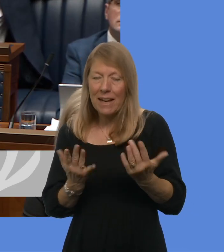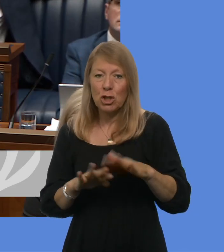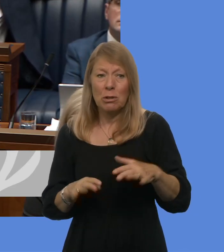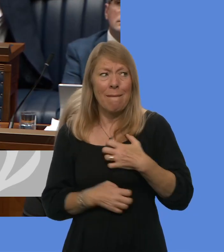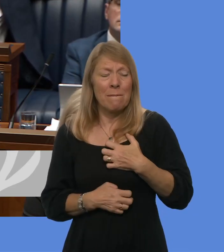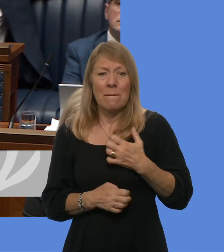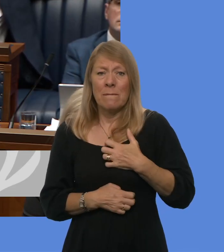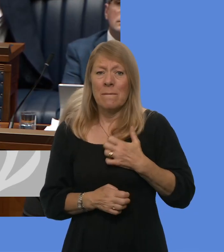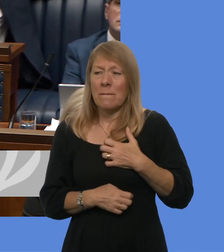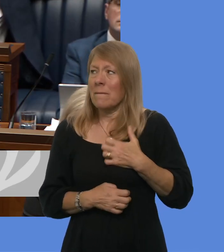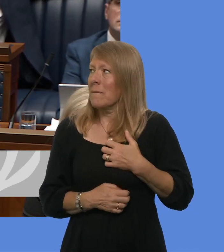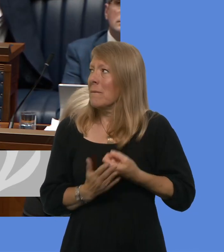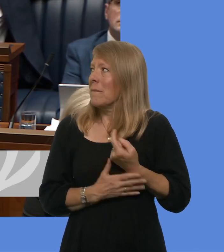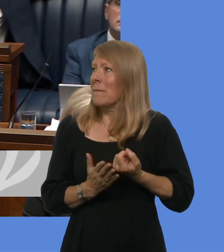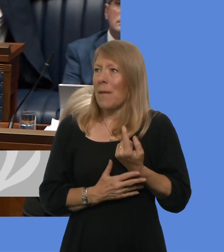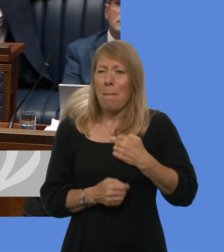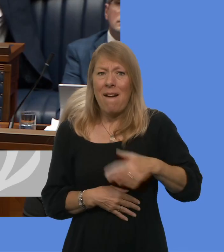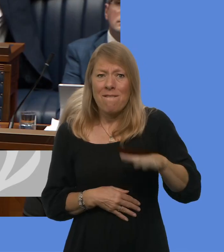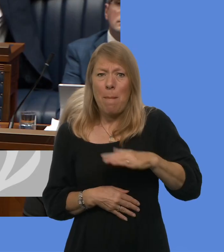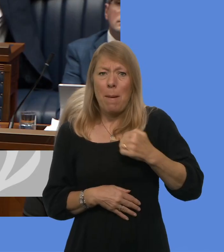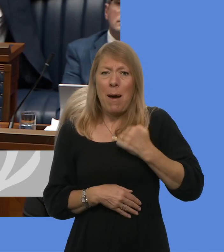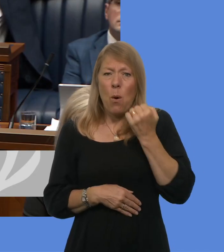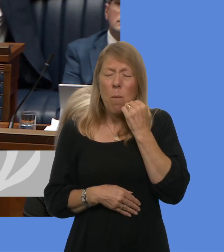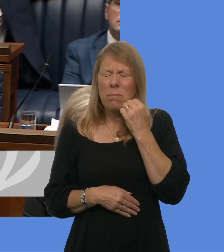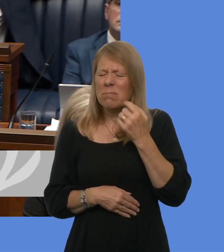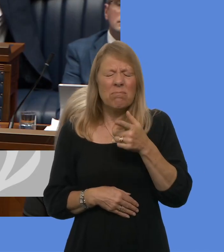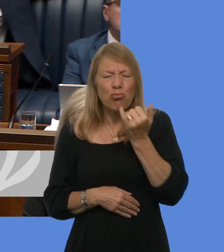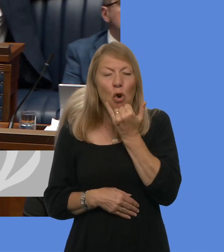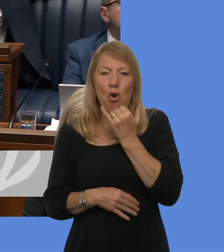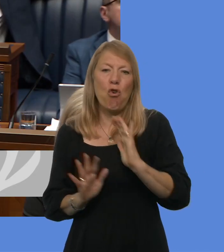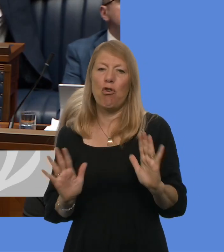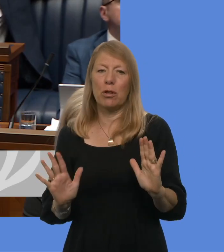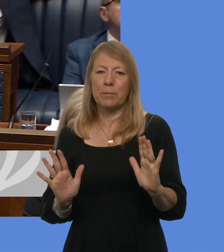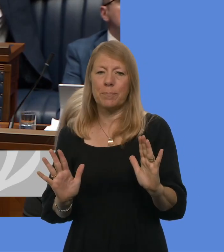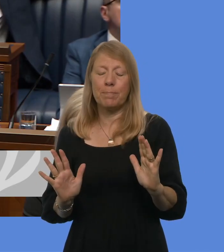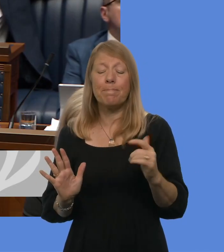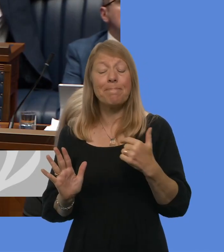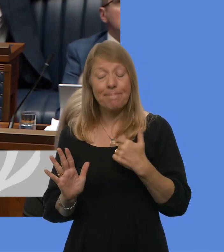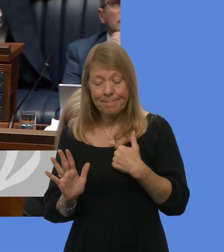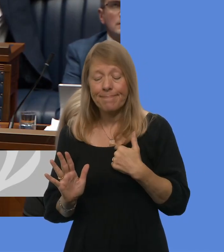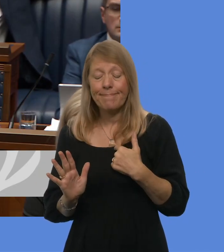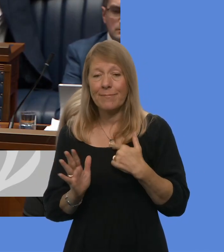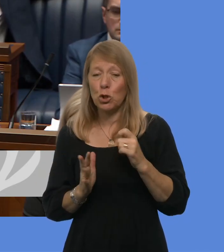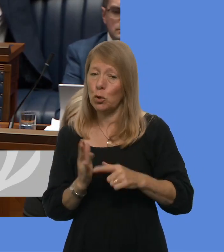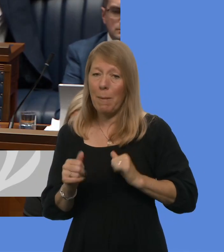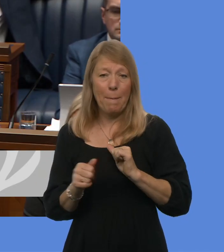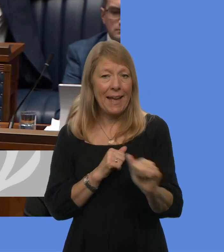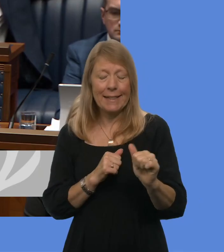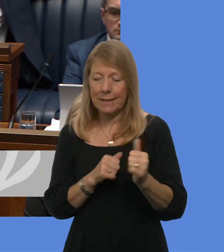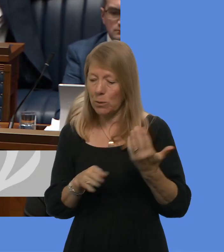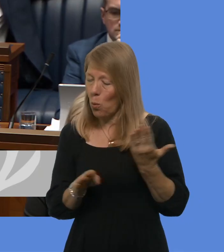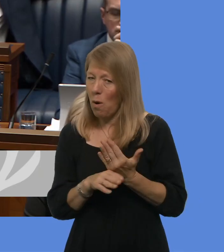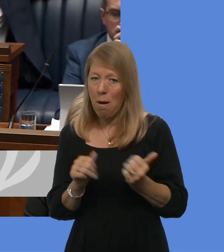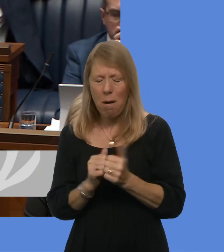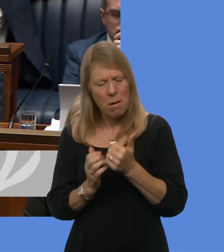condemn what has happened in respect of these particular issues. So, Mr Speaker, I will do all that I can to support those